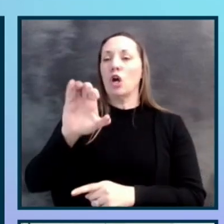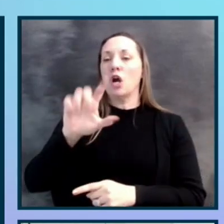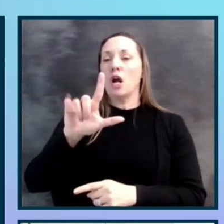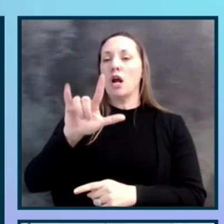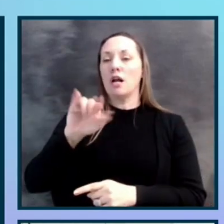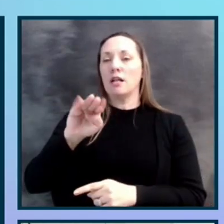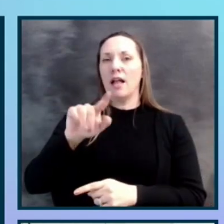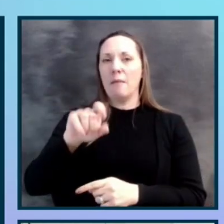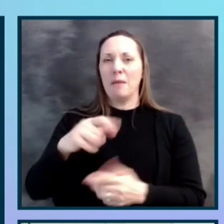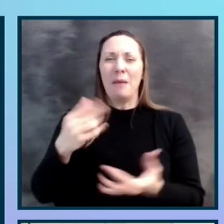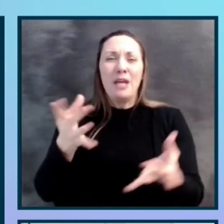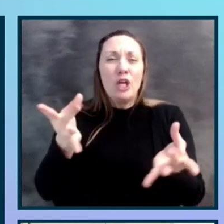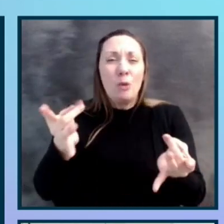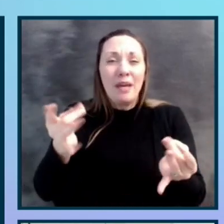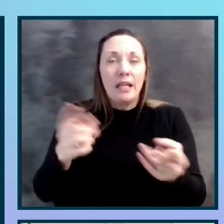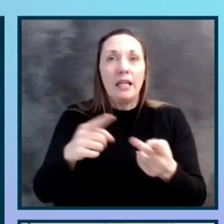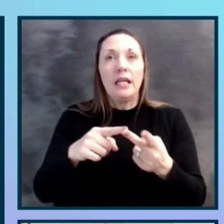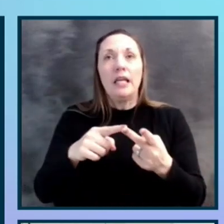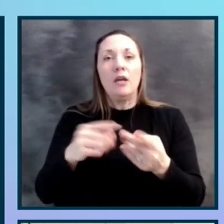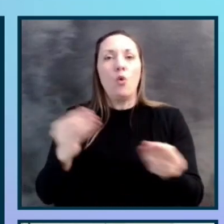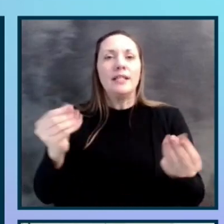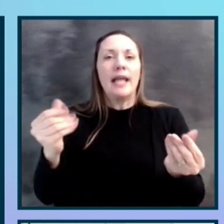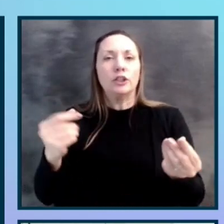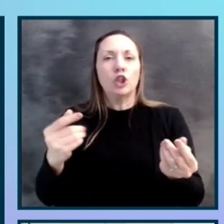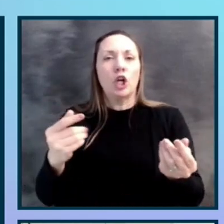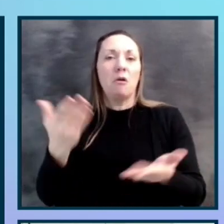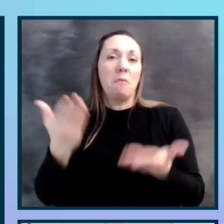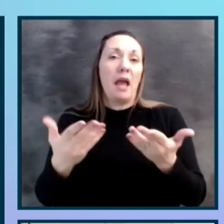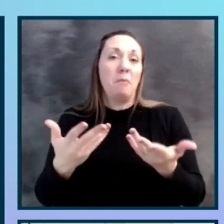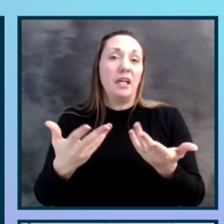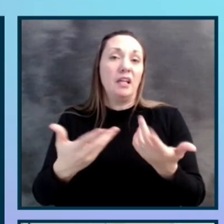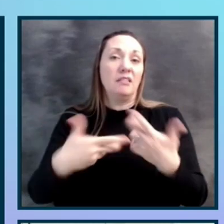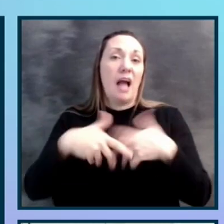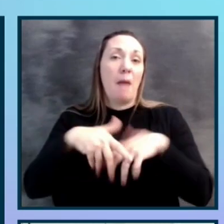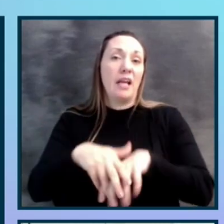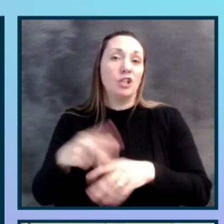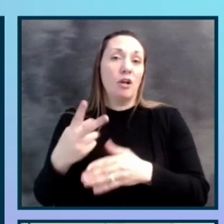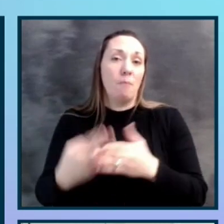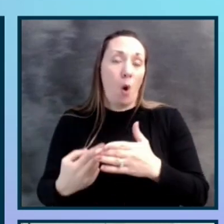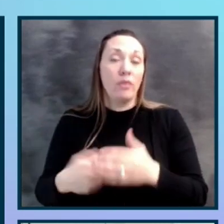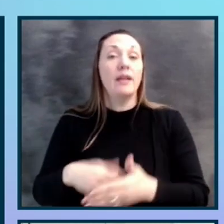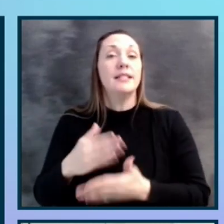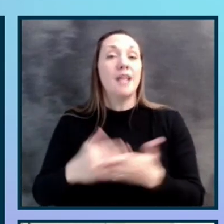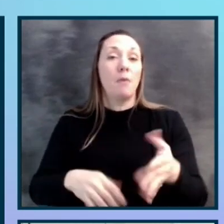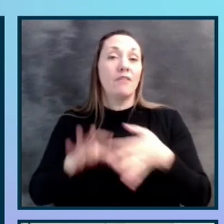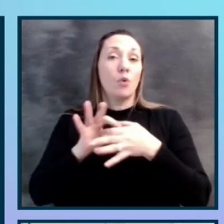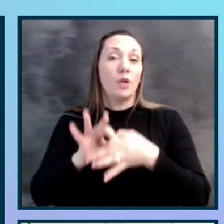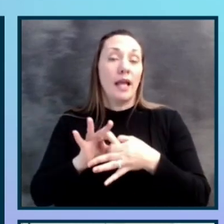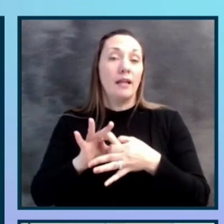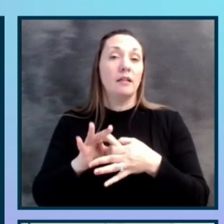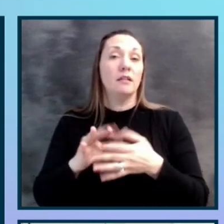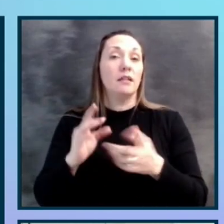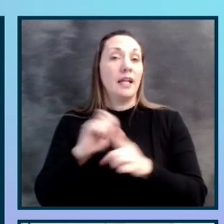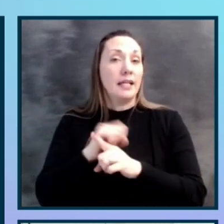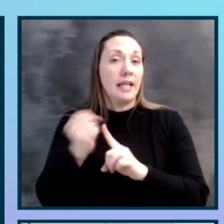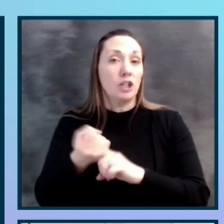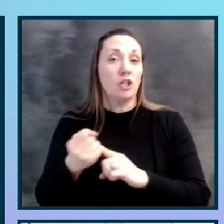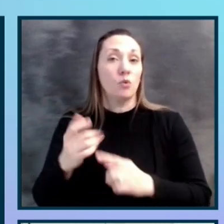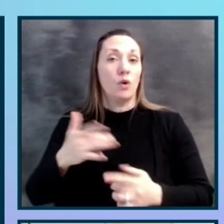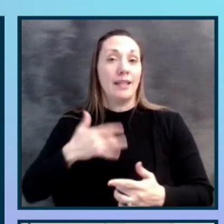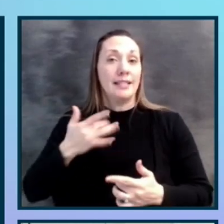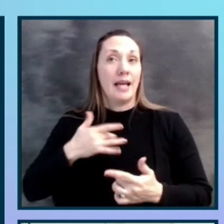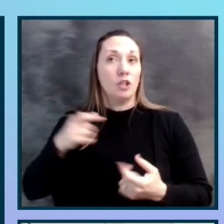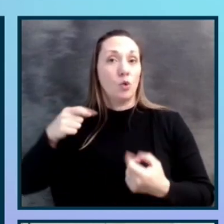related or a combination of both. And some of the related conditions where this sensory overload can